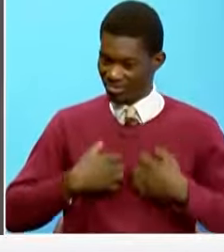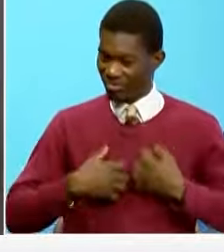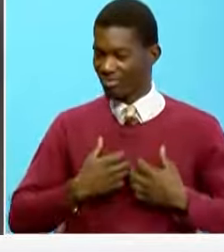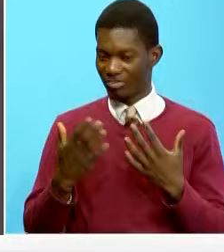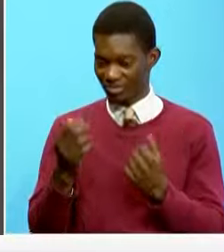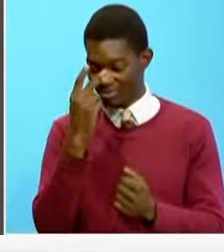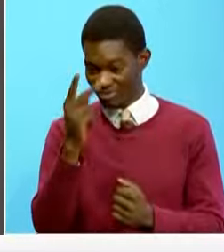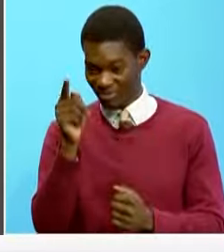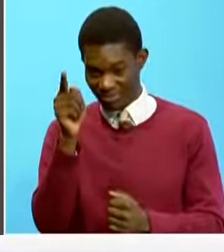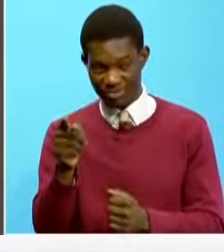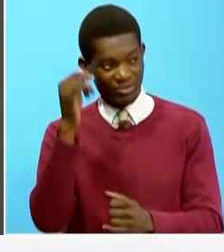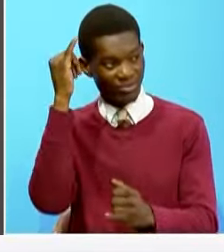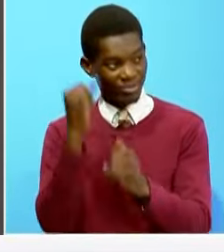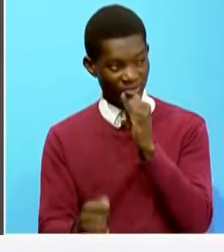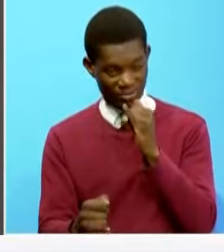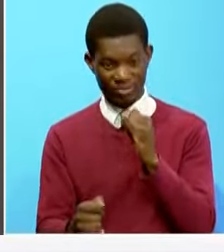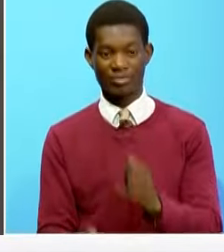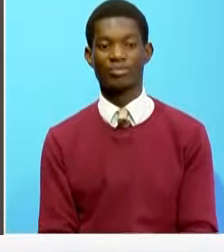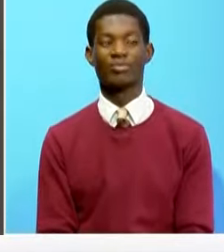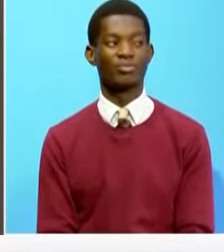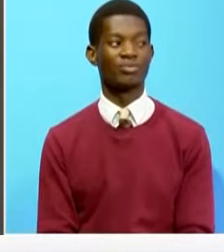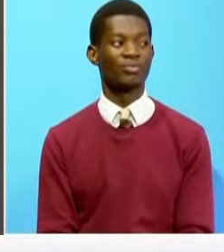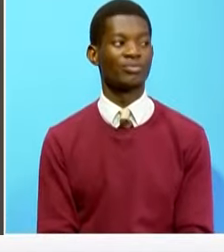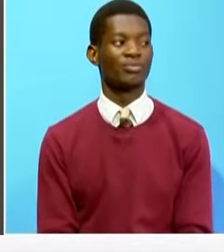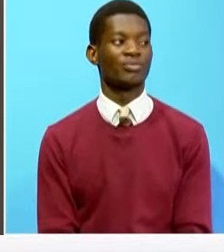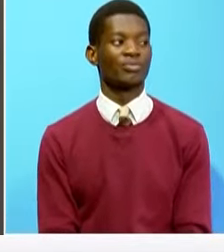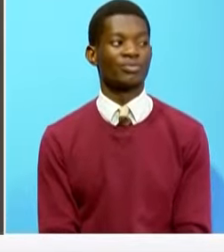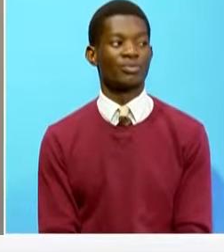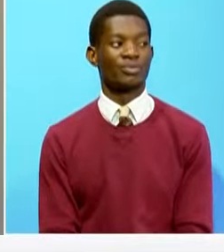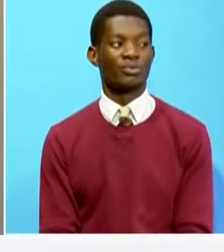we're ready to have it. Oh, okay, brilliant. Everything's in place, just in place.